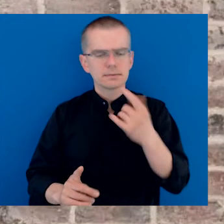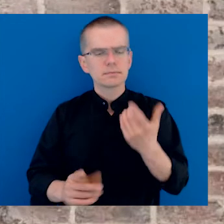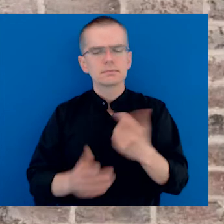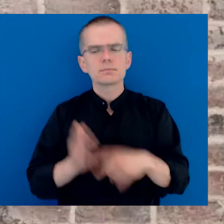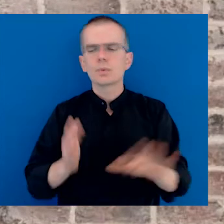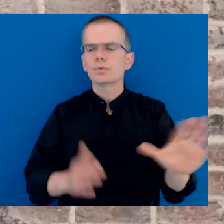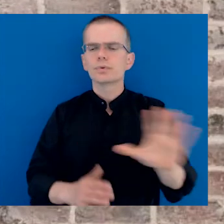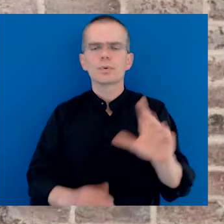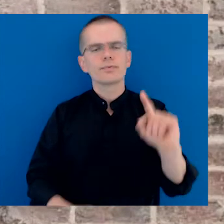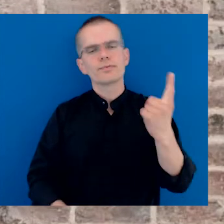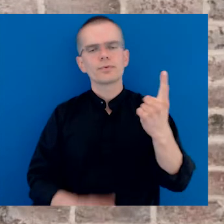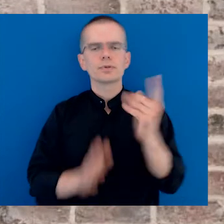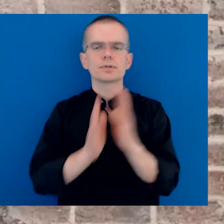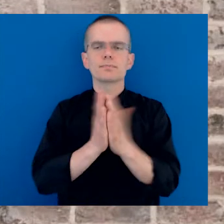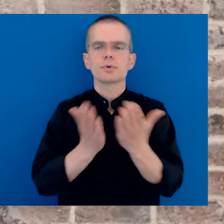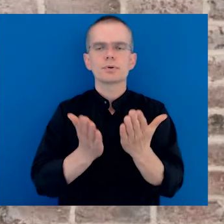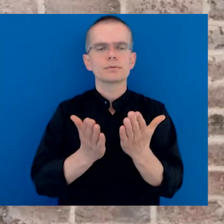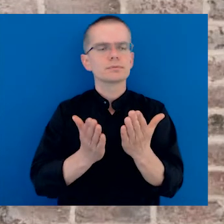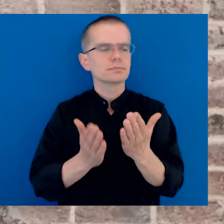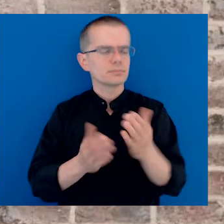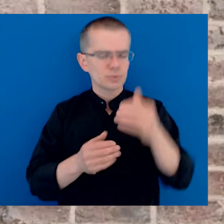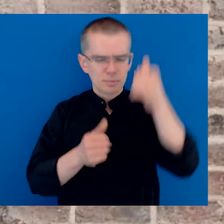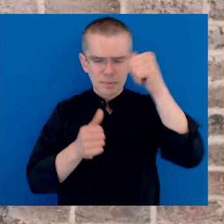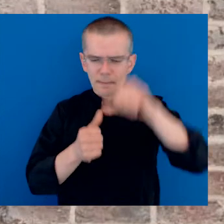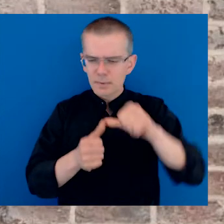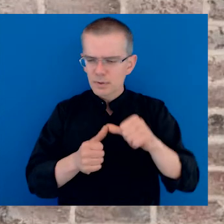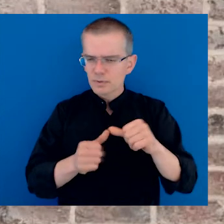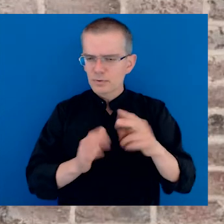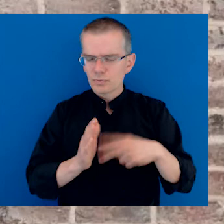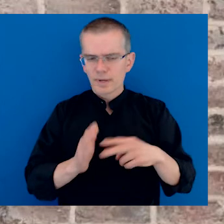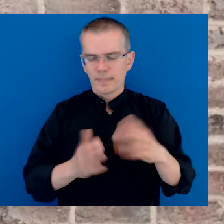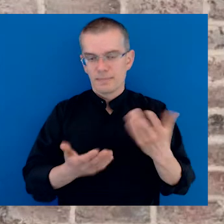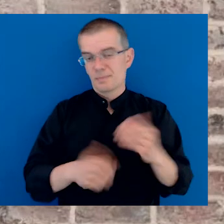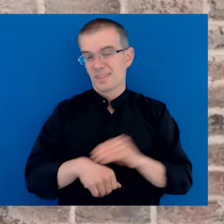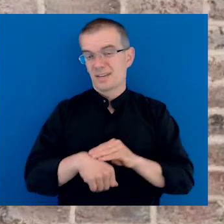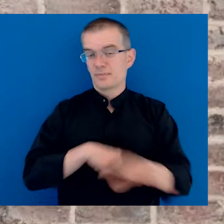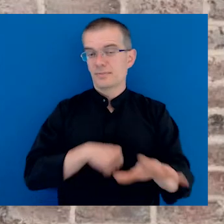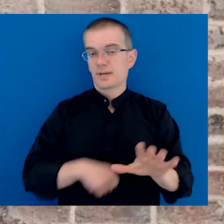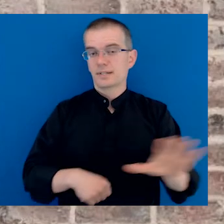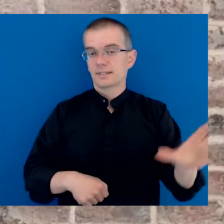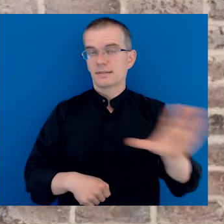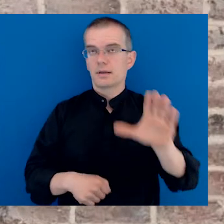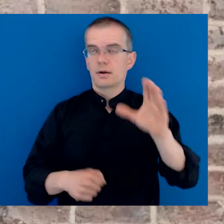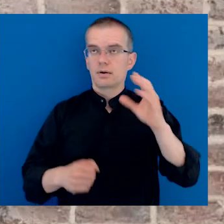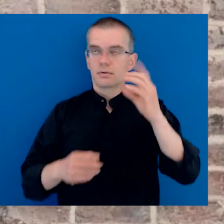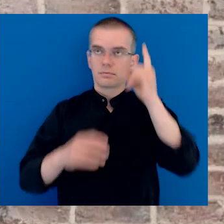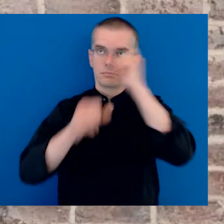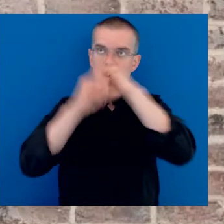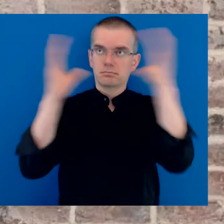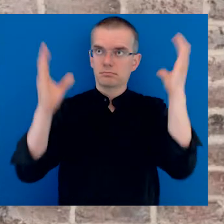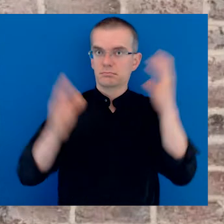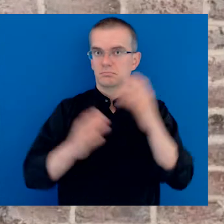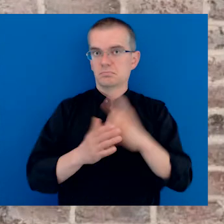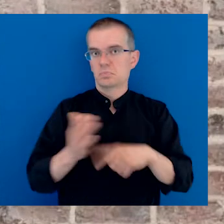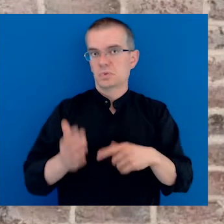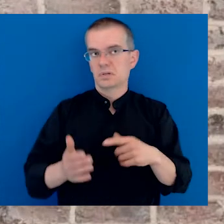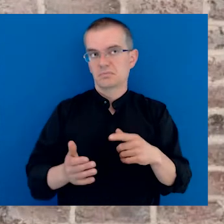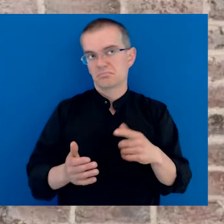were the first books that you read and how much that colors their perception of reading for the rest of their